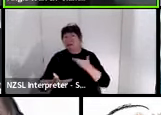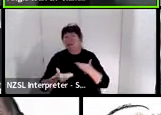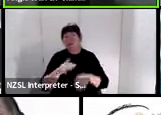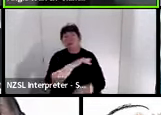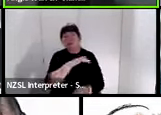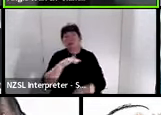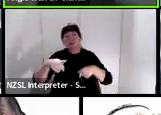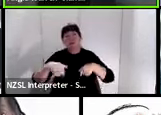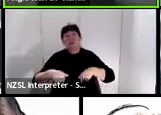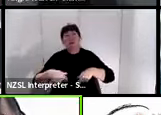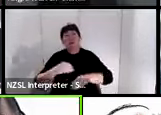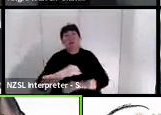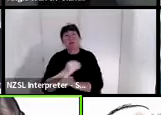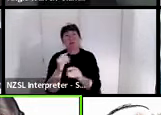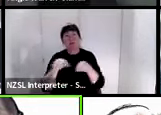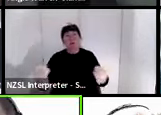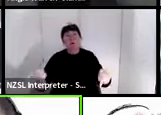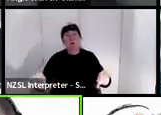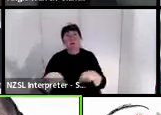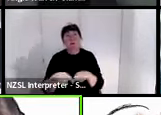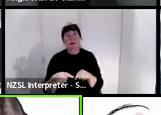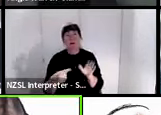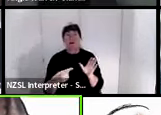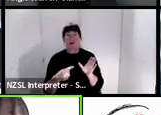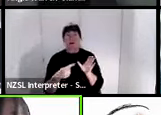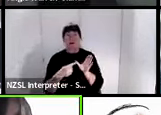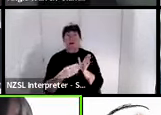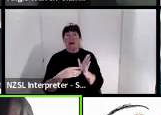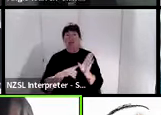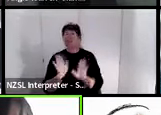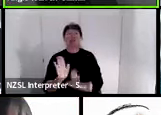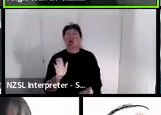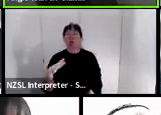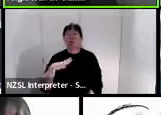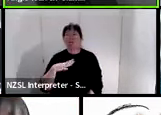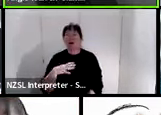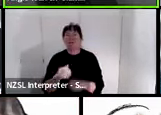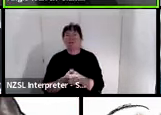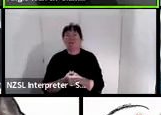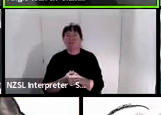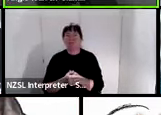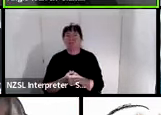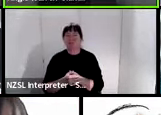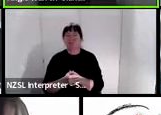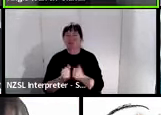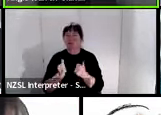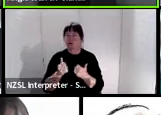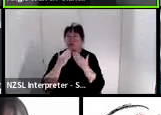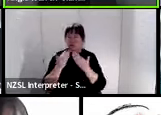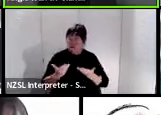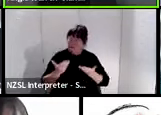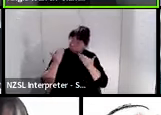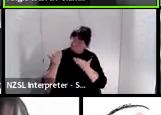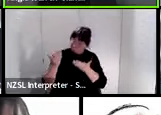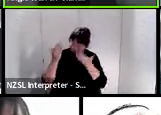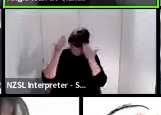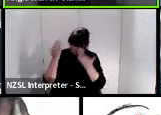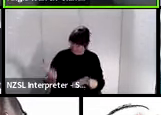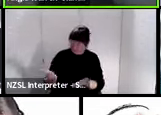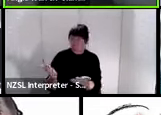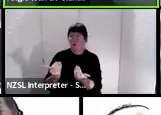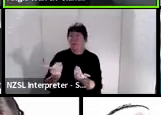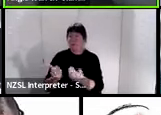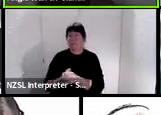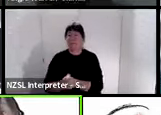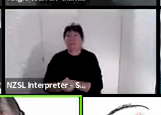in the Zoom room? No, thank you. We're fine. Great, thank you. We're completely in your hands. Ngā mihi nui kia korua,